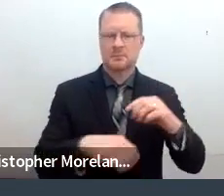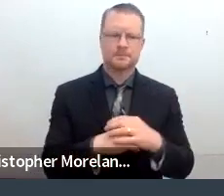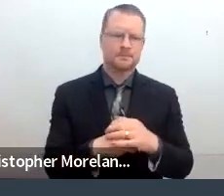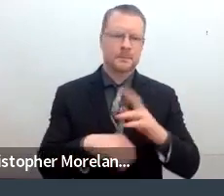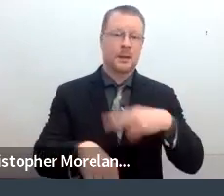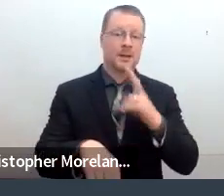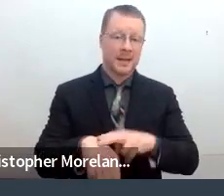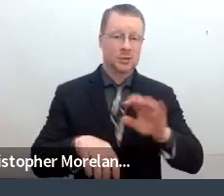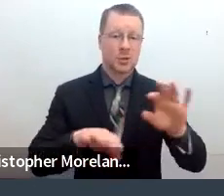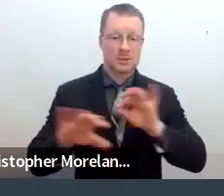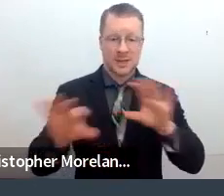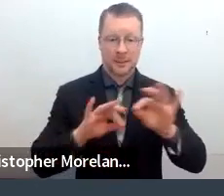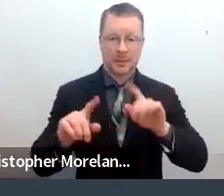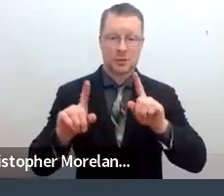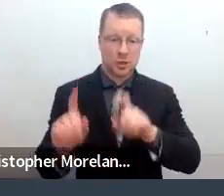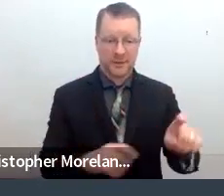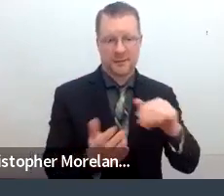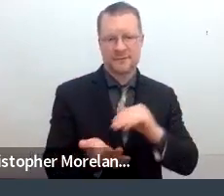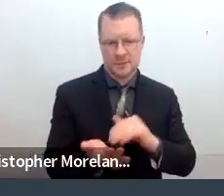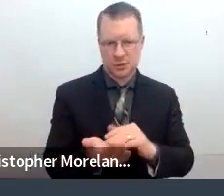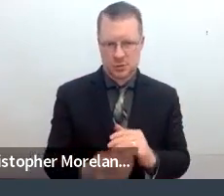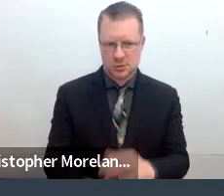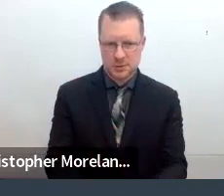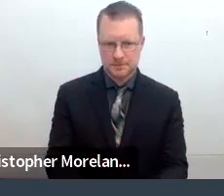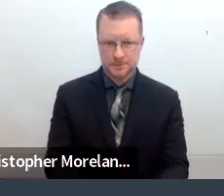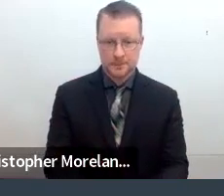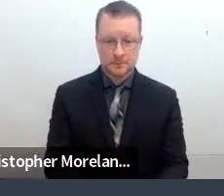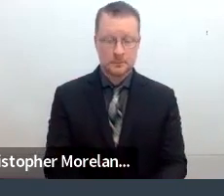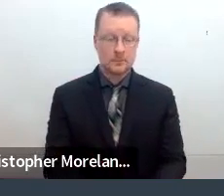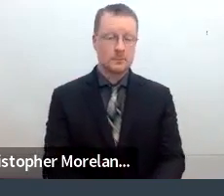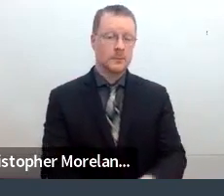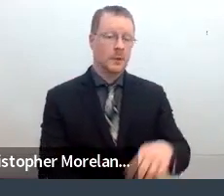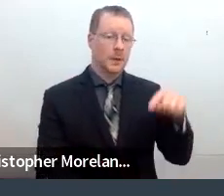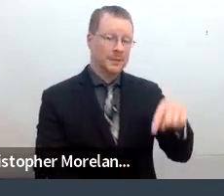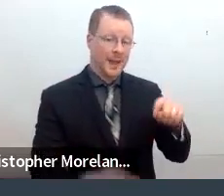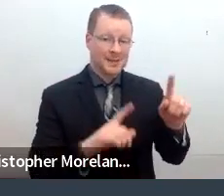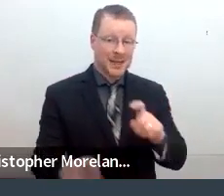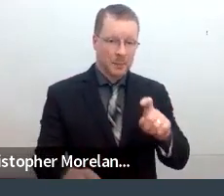the NSSP, the National Sample Survey of Physicians.